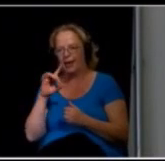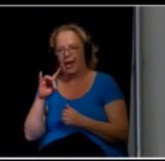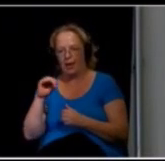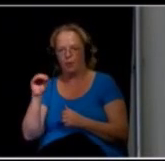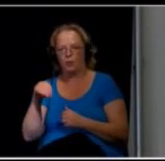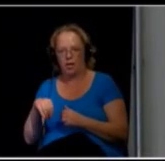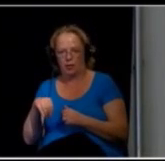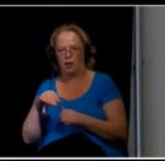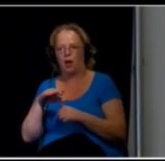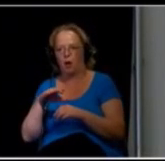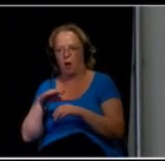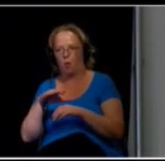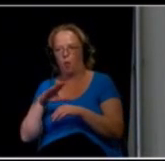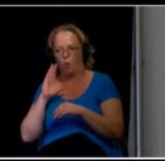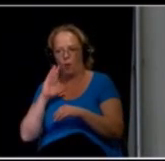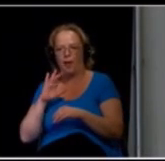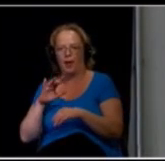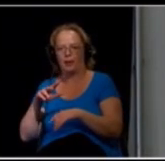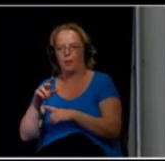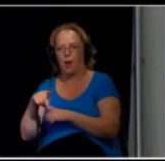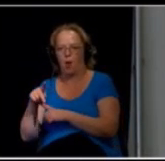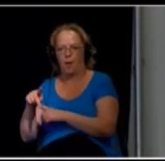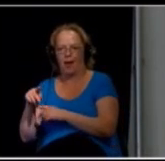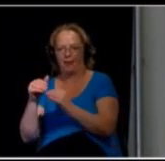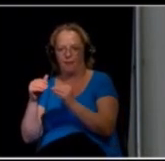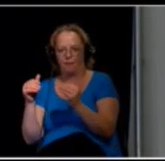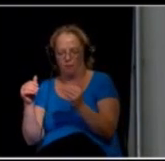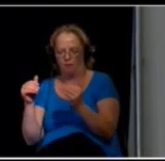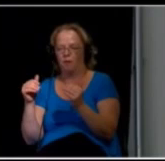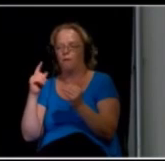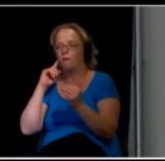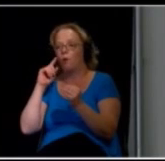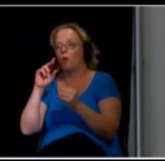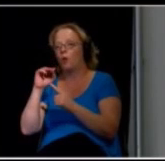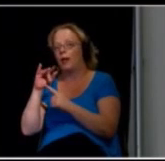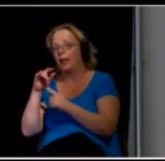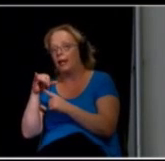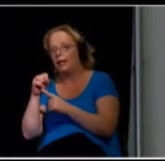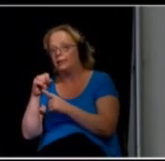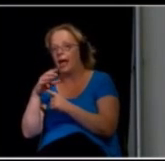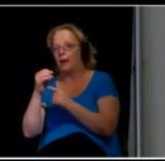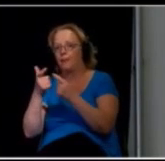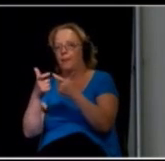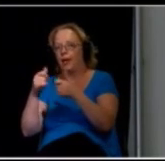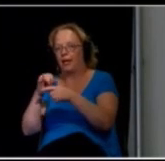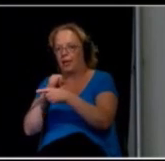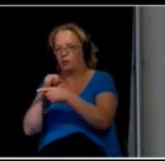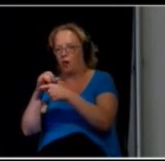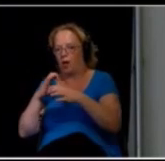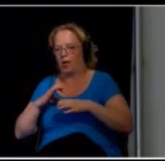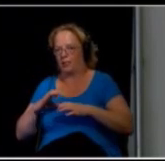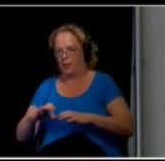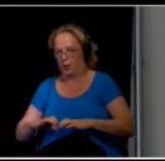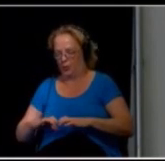power pack level to utilities and to large industrial customers.